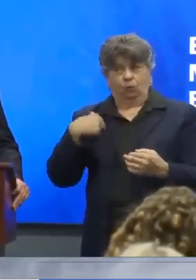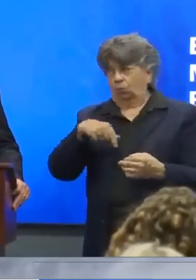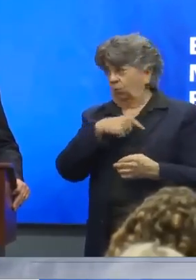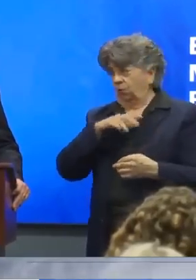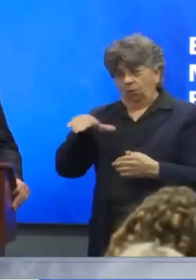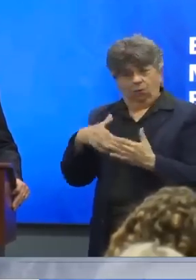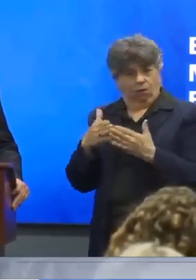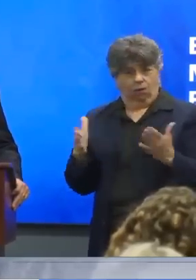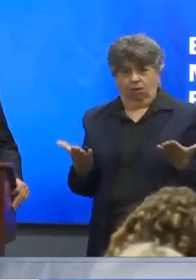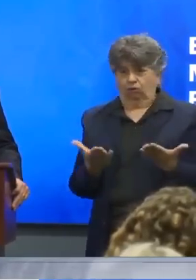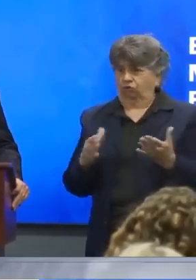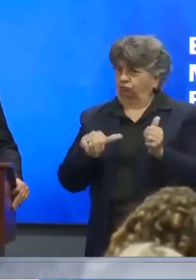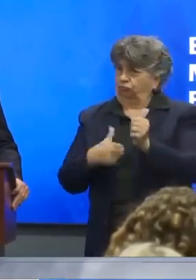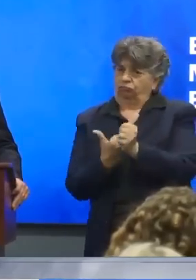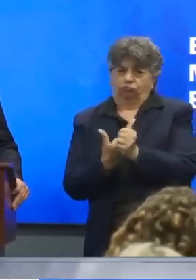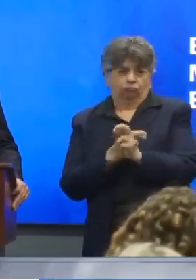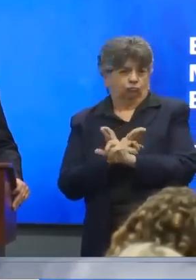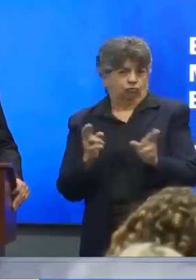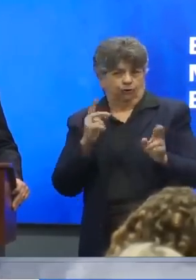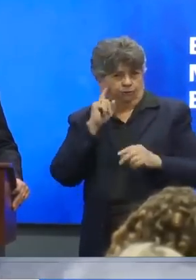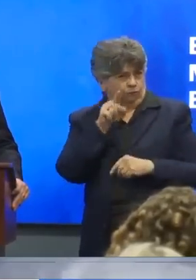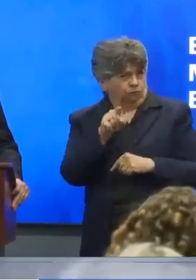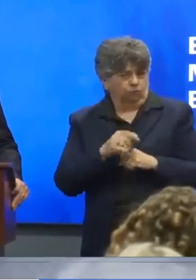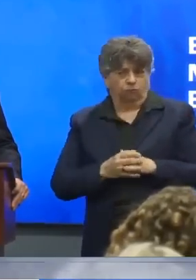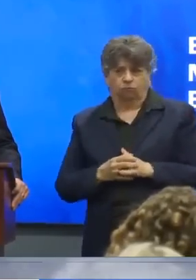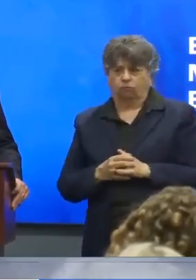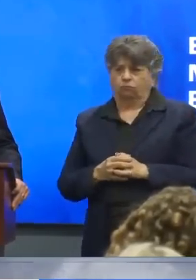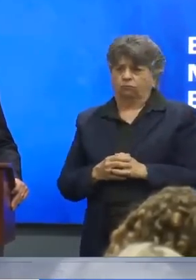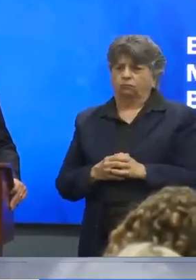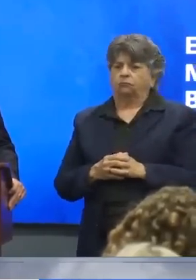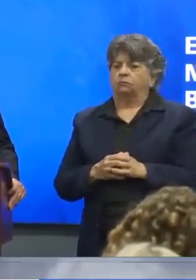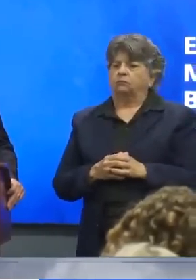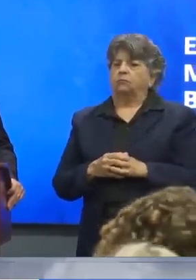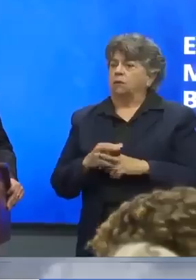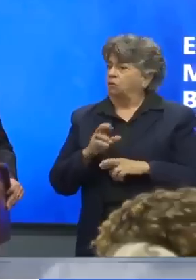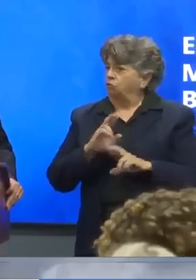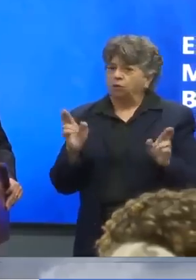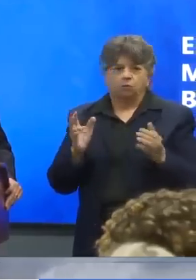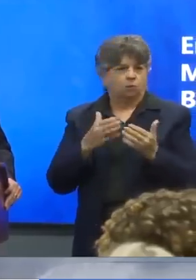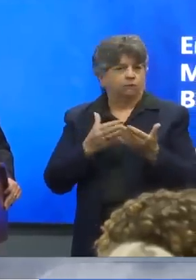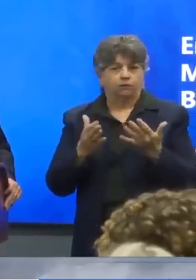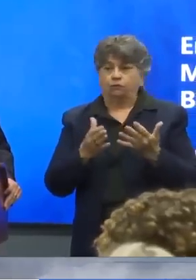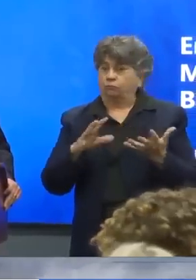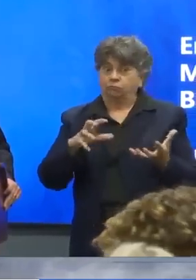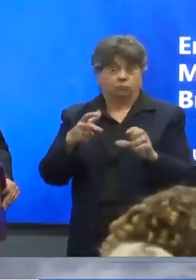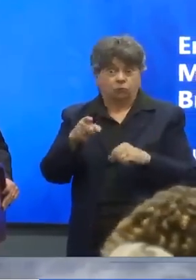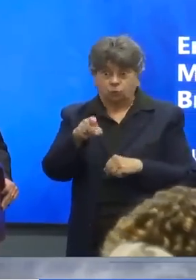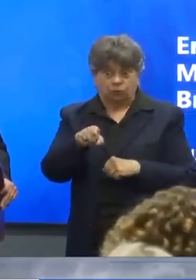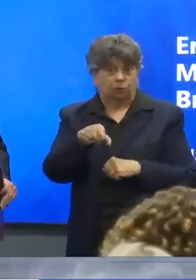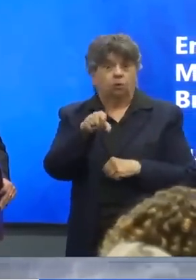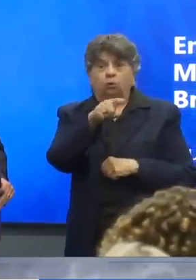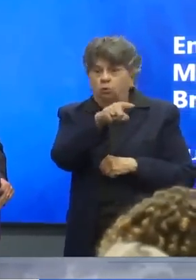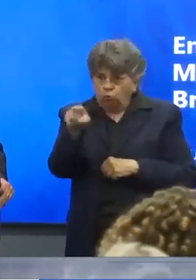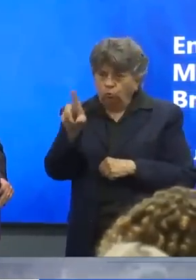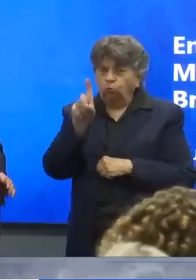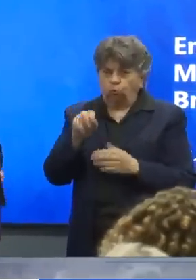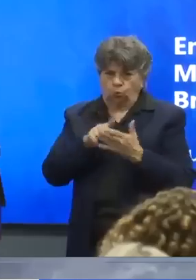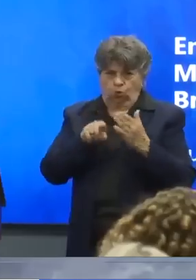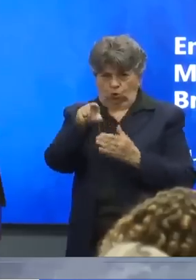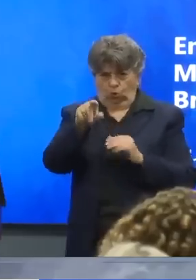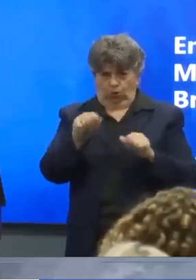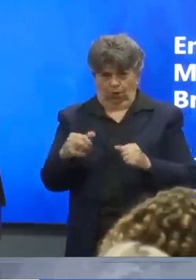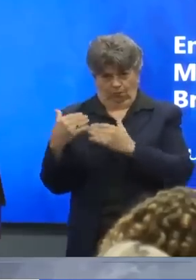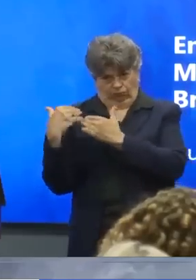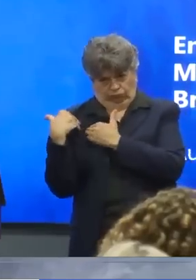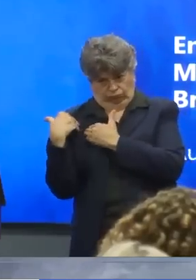of the power and the restoration and everything like that. So do what you got to do. You still have time. You still have time today. You have time for most of